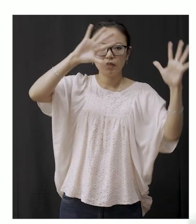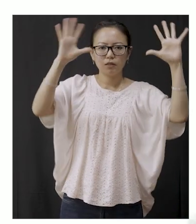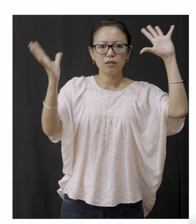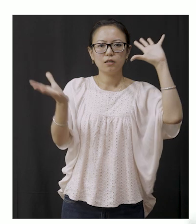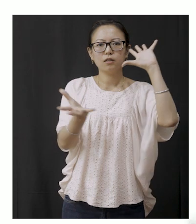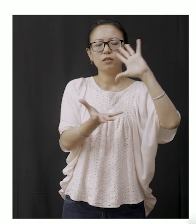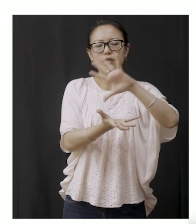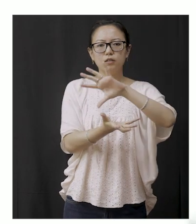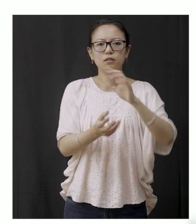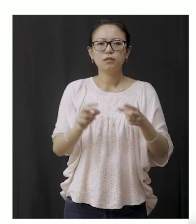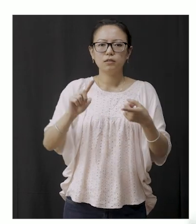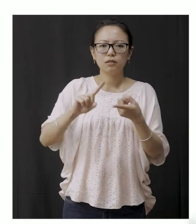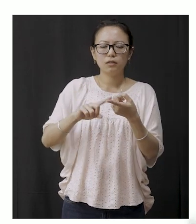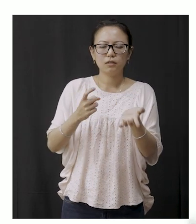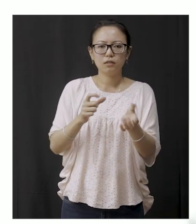means, feet